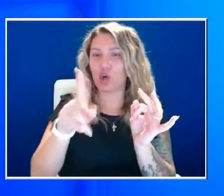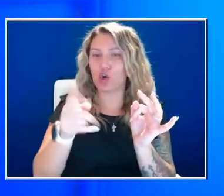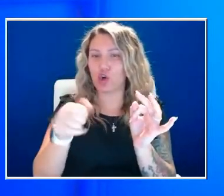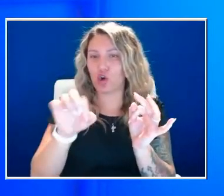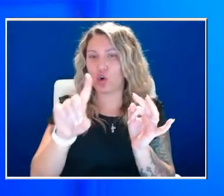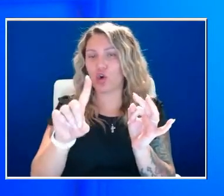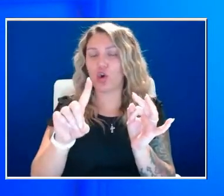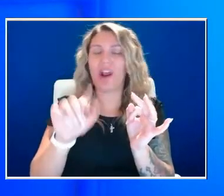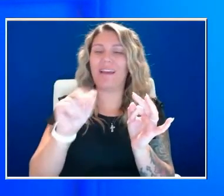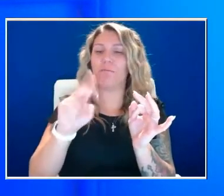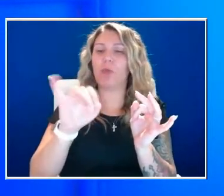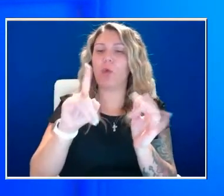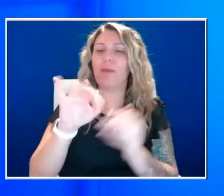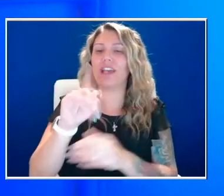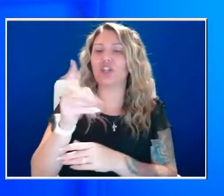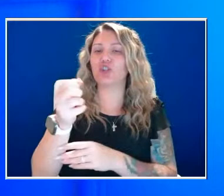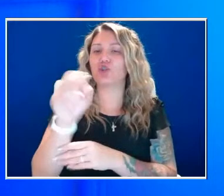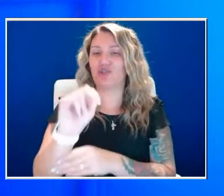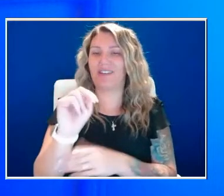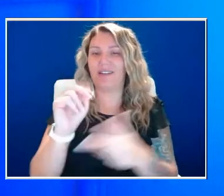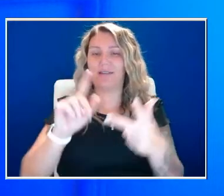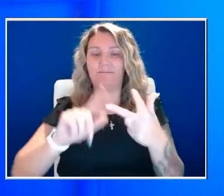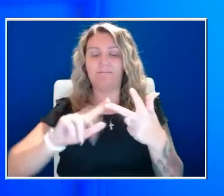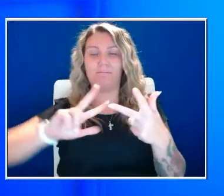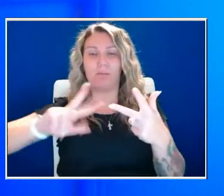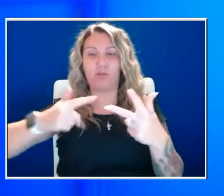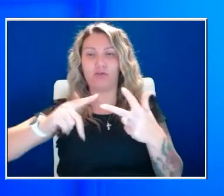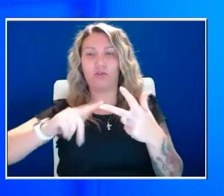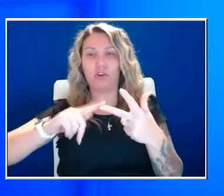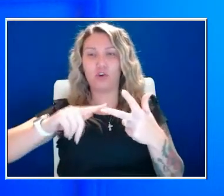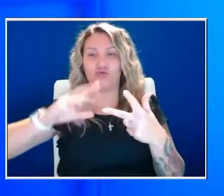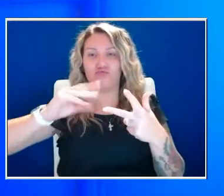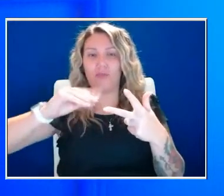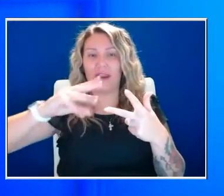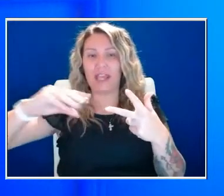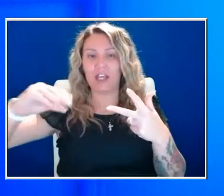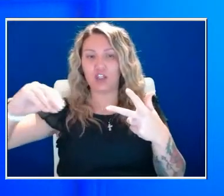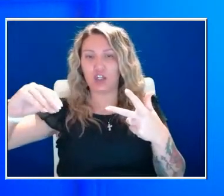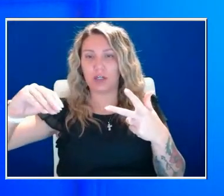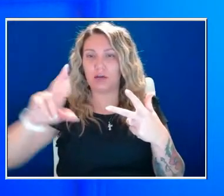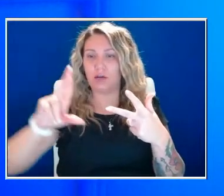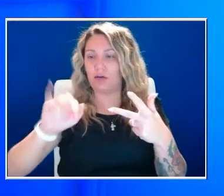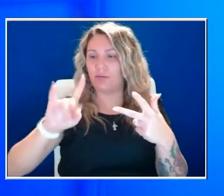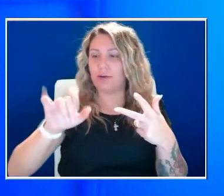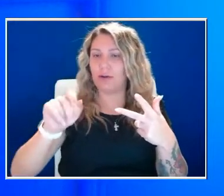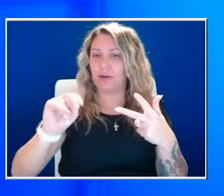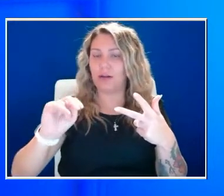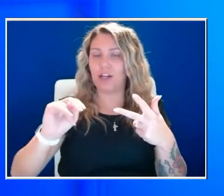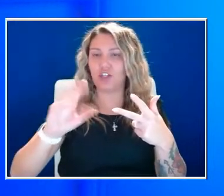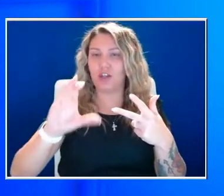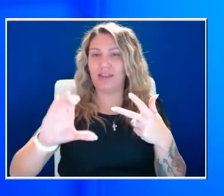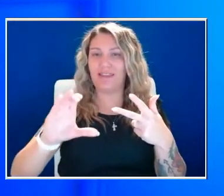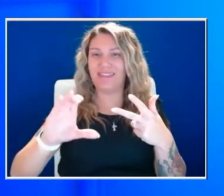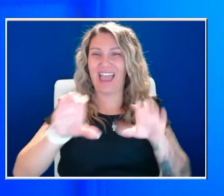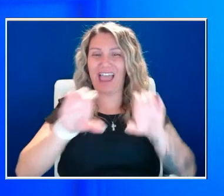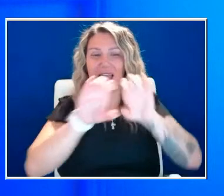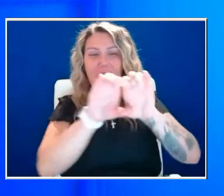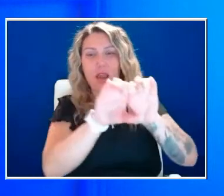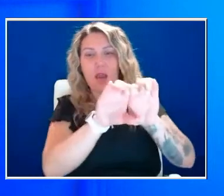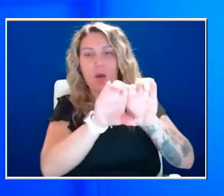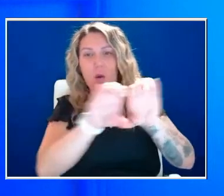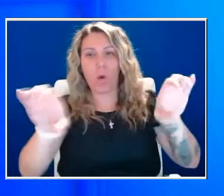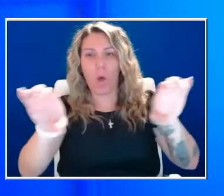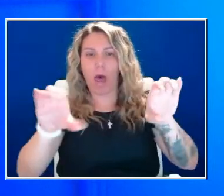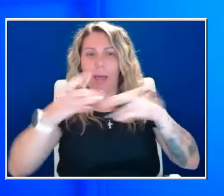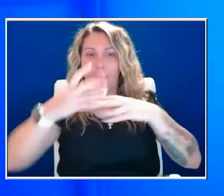colleagues. And the third is radiation, which essentially causes the wall of the blood vessel to thicken, and then that